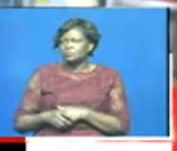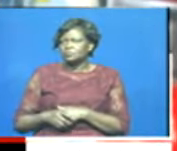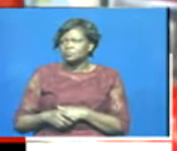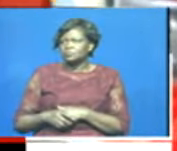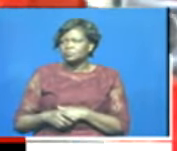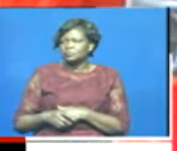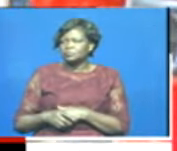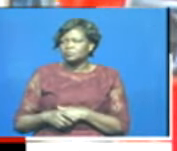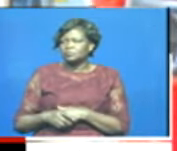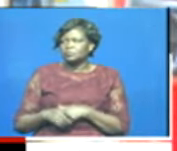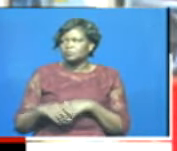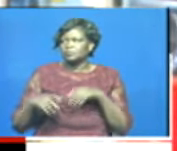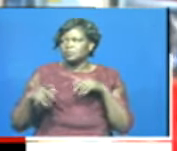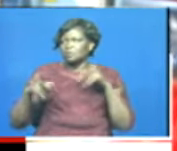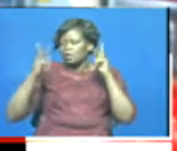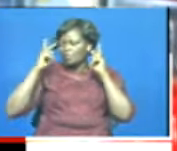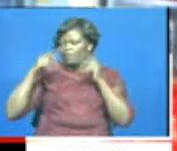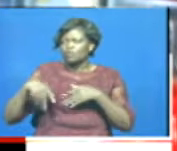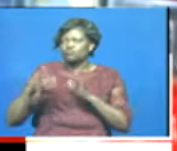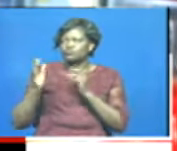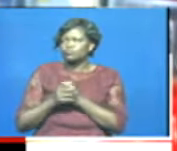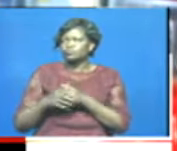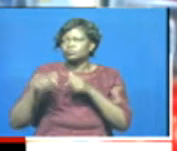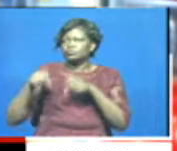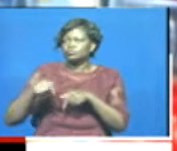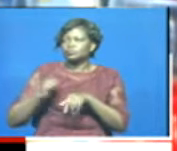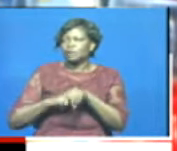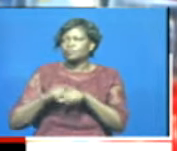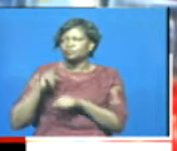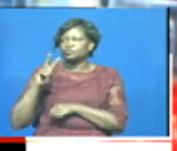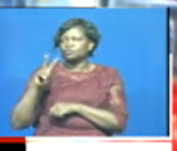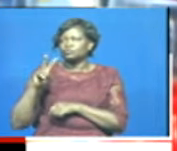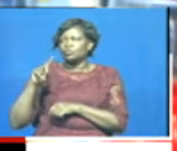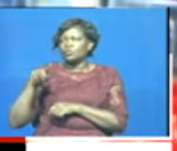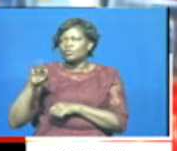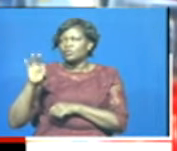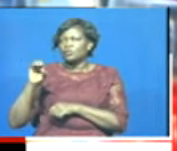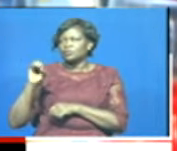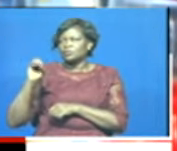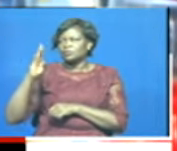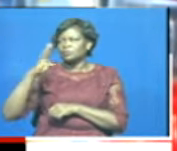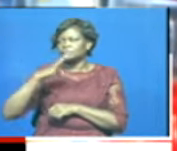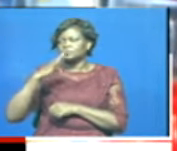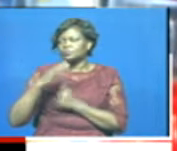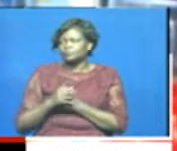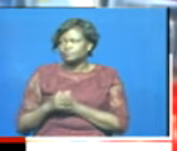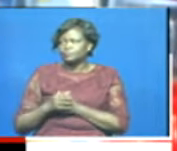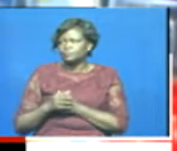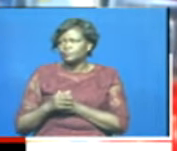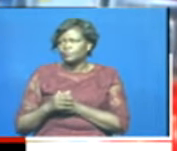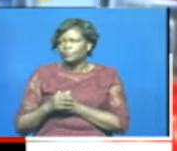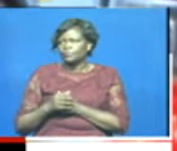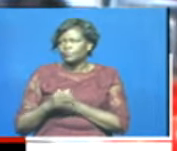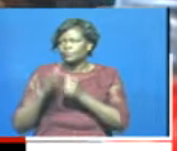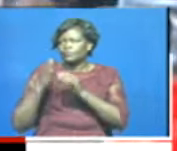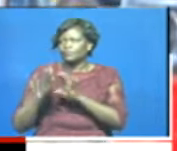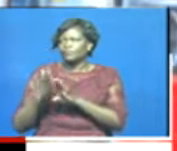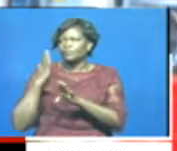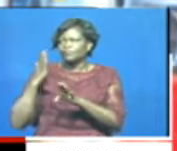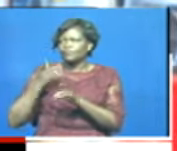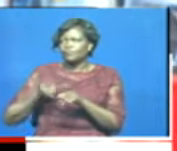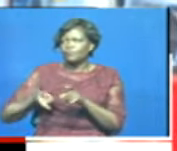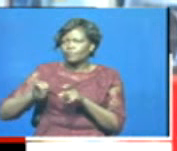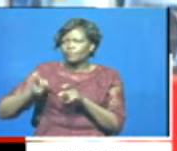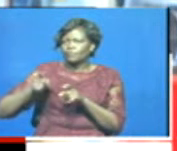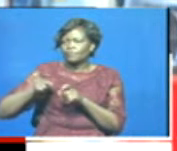Kakamega Road. Then today, as from by 2:30 p.m., the queue has been increasing